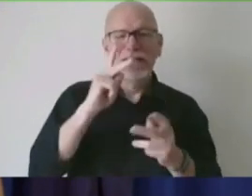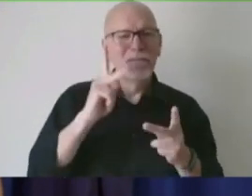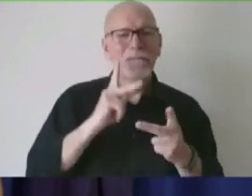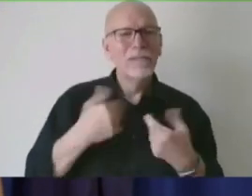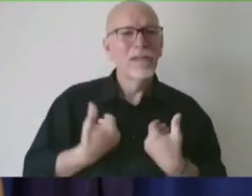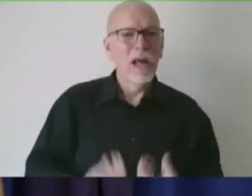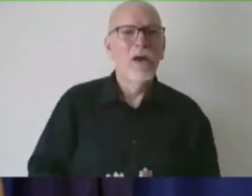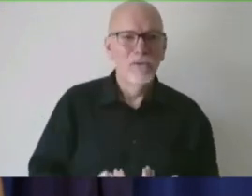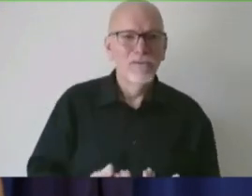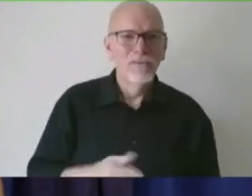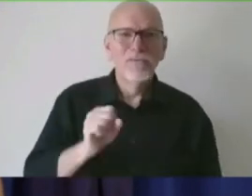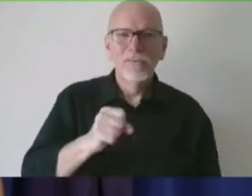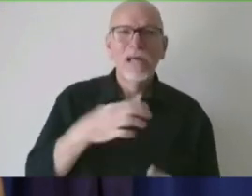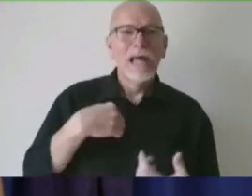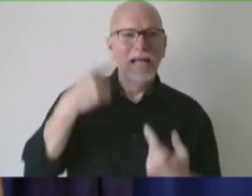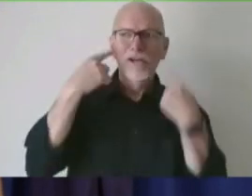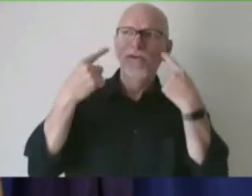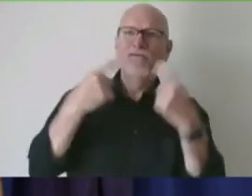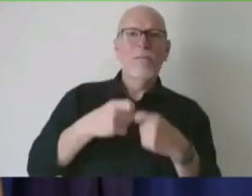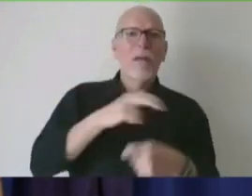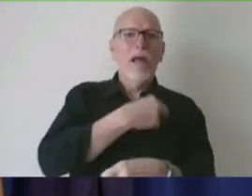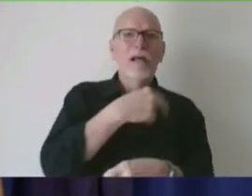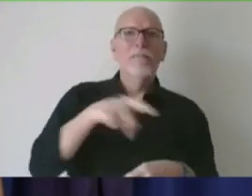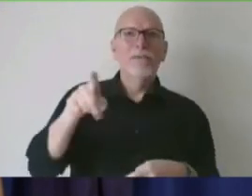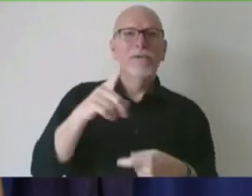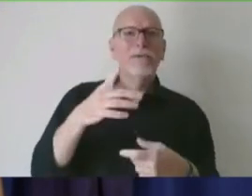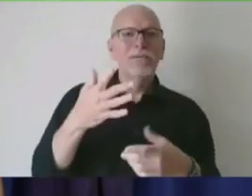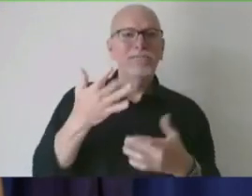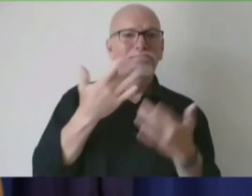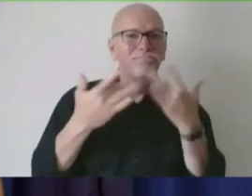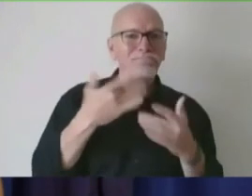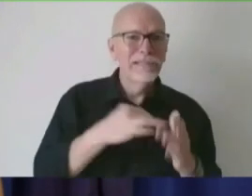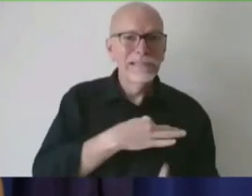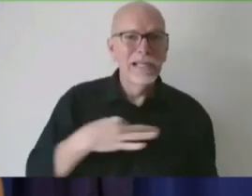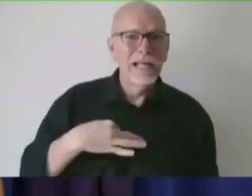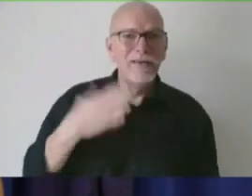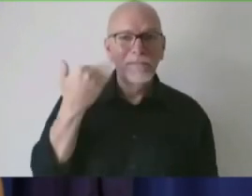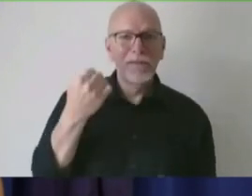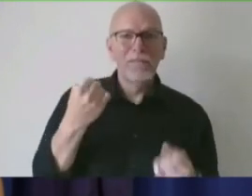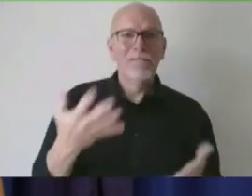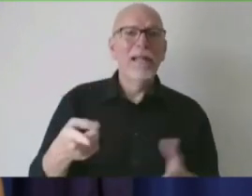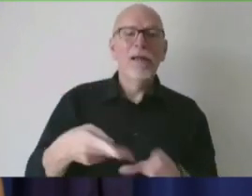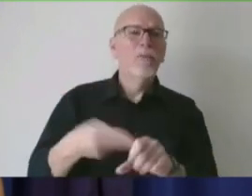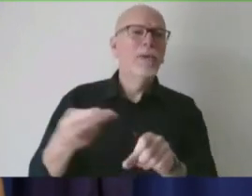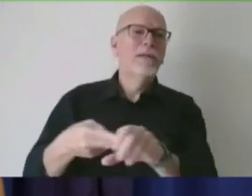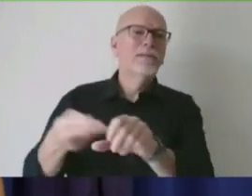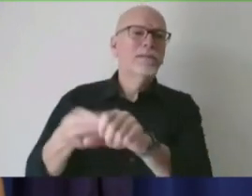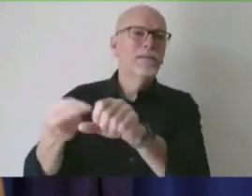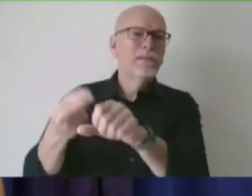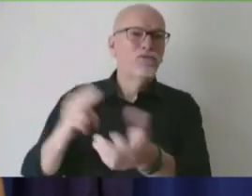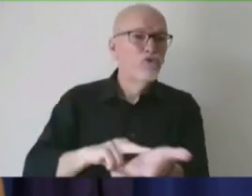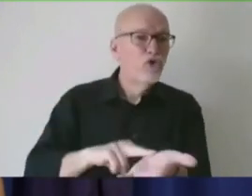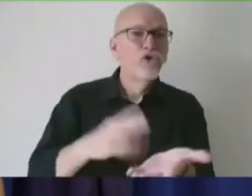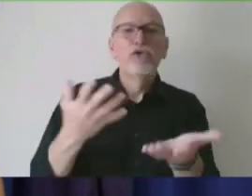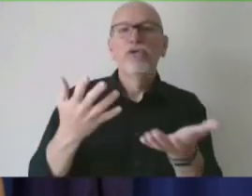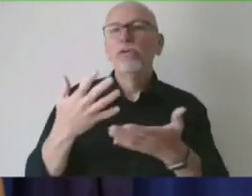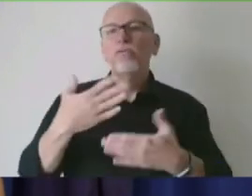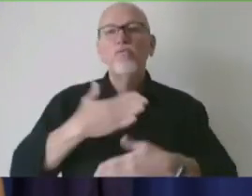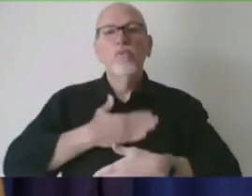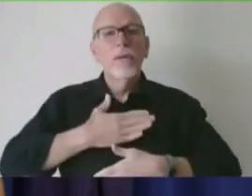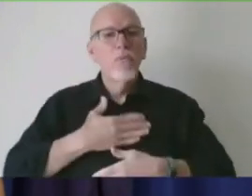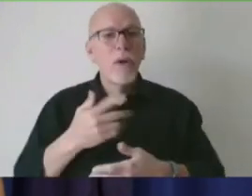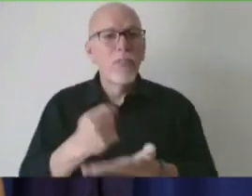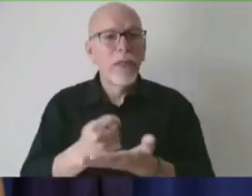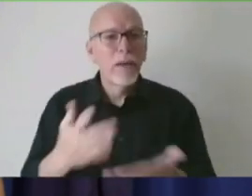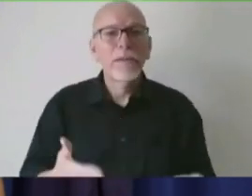I really hear it from our hospital systems that are already short on staffing because they have lost so many individual nurses and respiratory therapists and